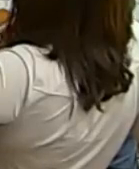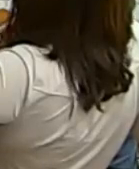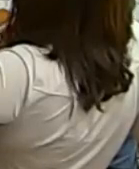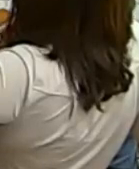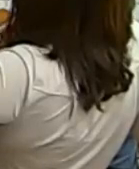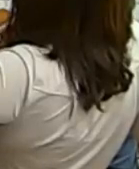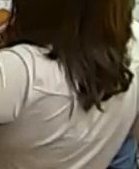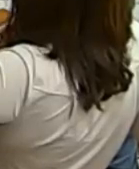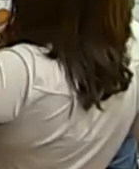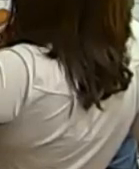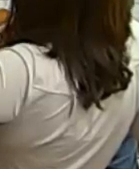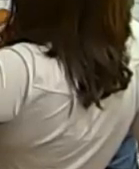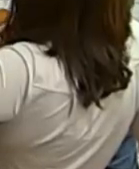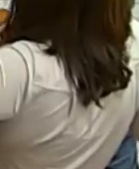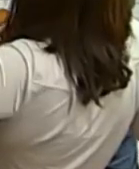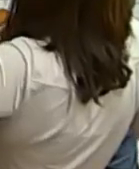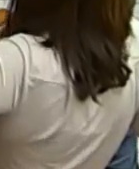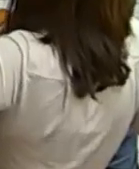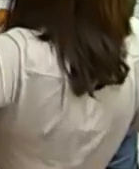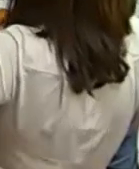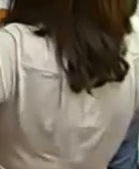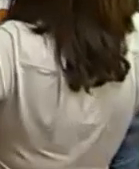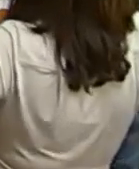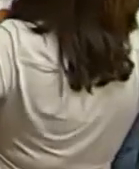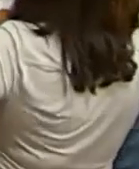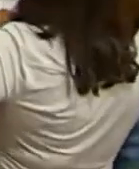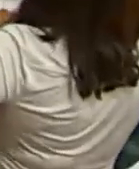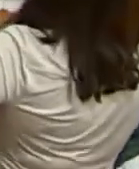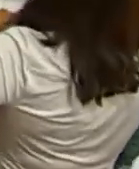Your name will be glorified. We pray in the name of Jesus.